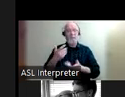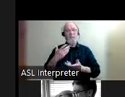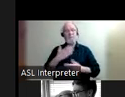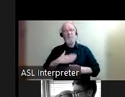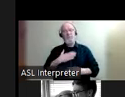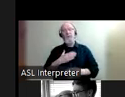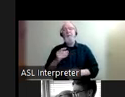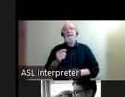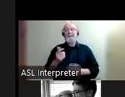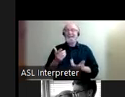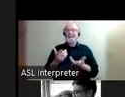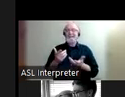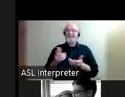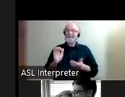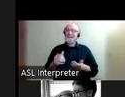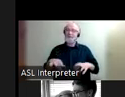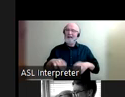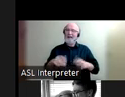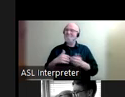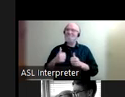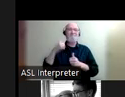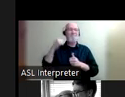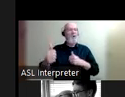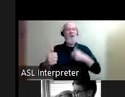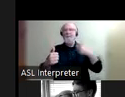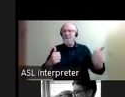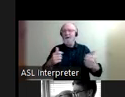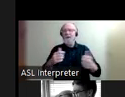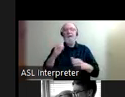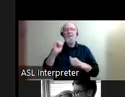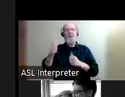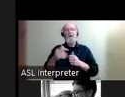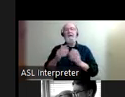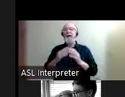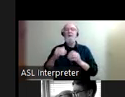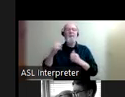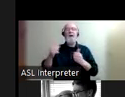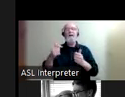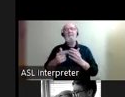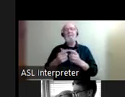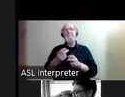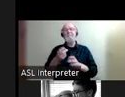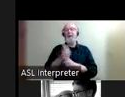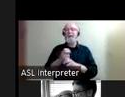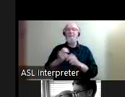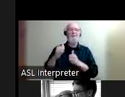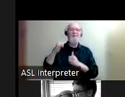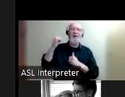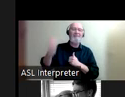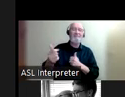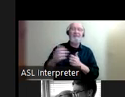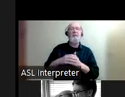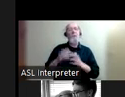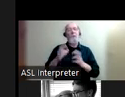Unfortunately, geographic barriers come into play sometimes, but we're hopeful